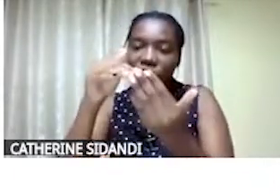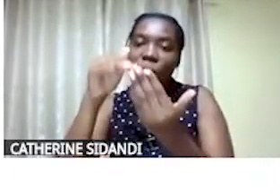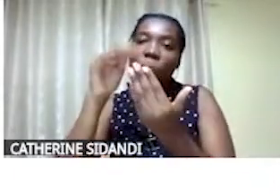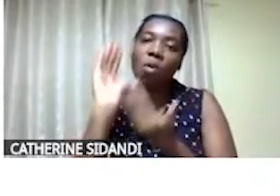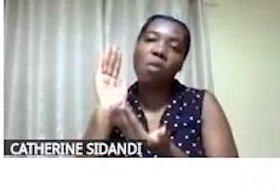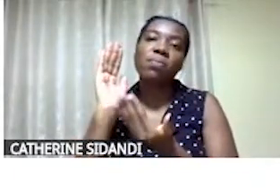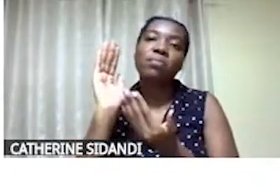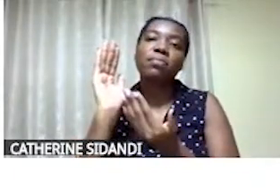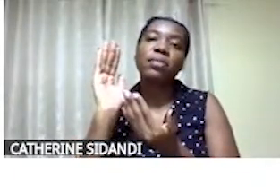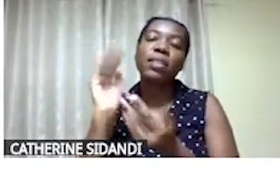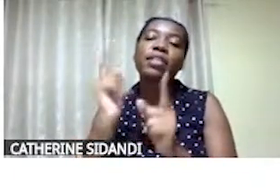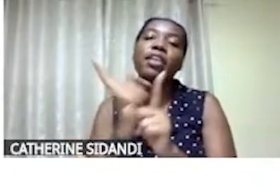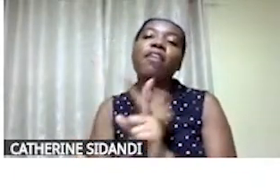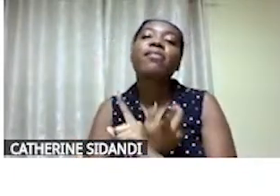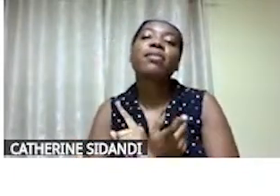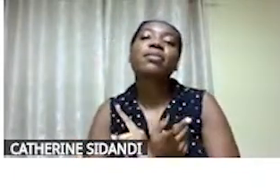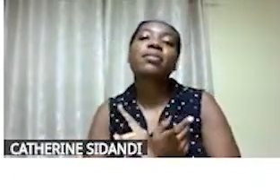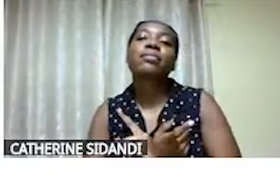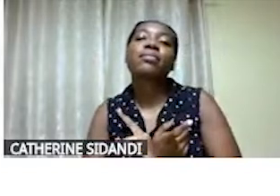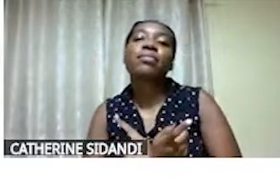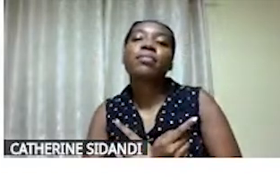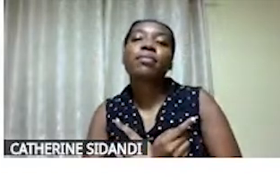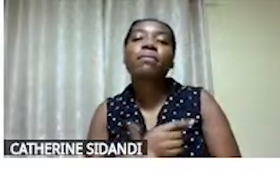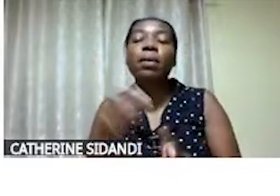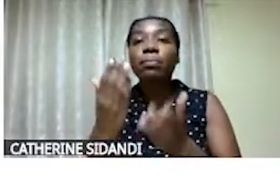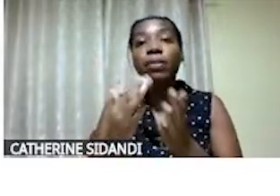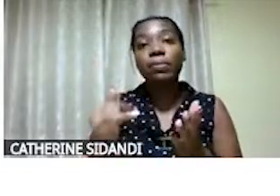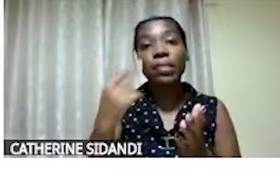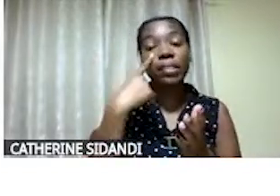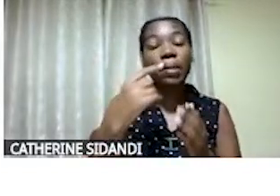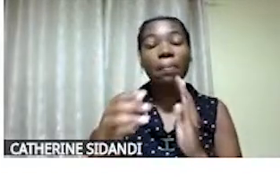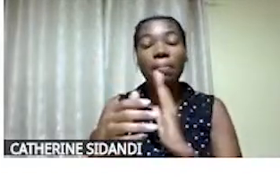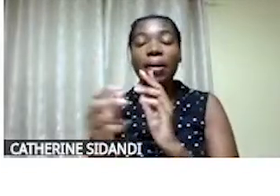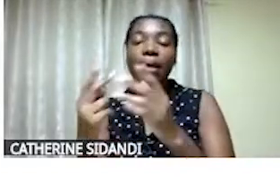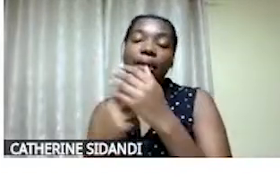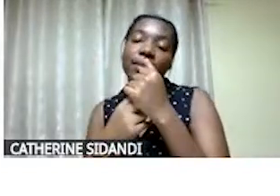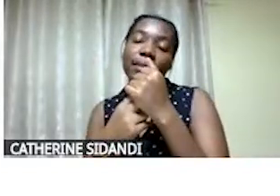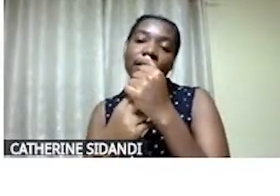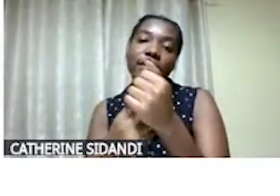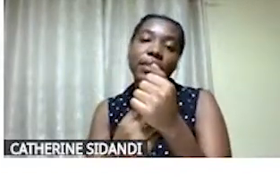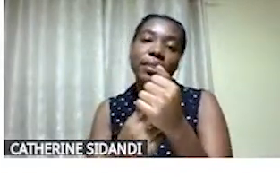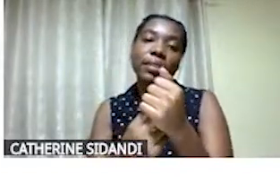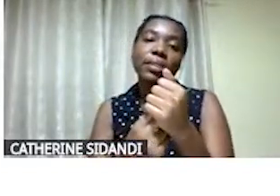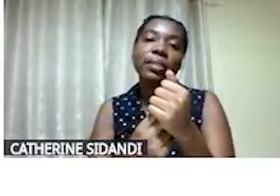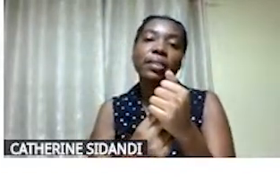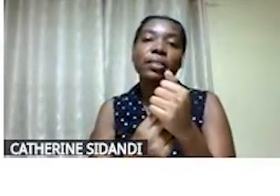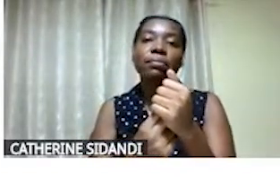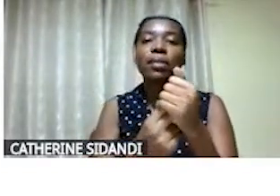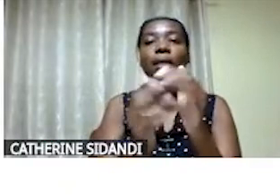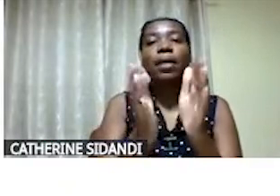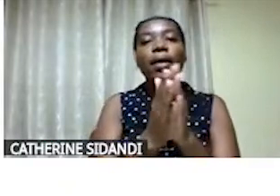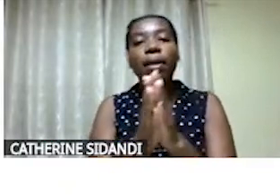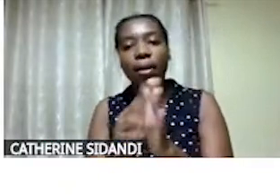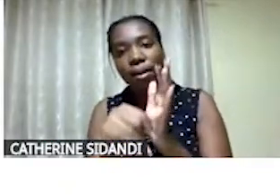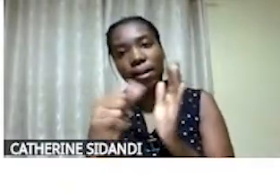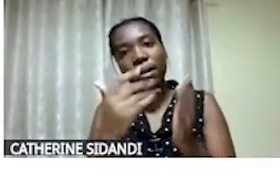might be different in even in form of the partnership they're making, similar to Farm C, which